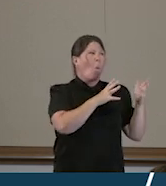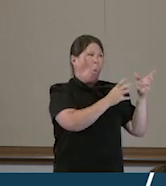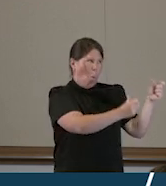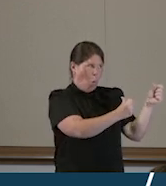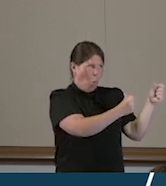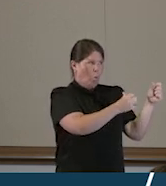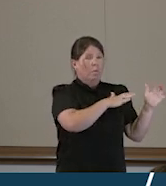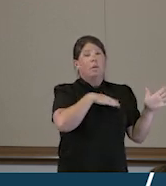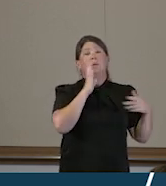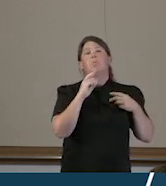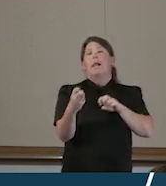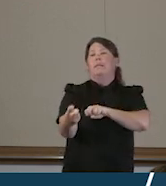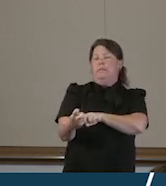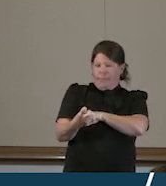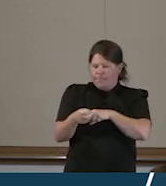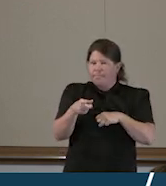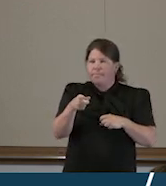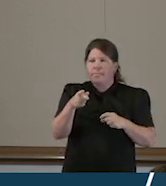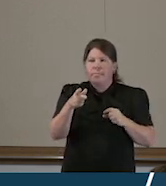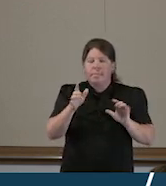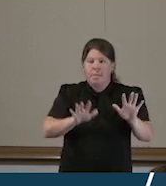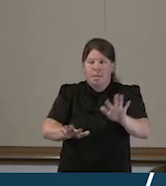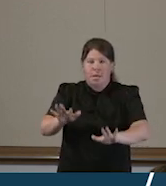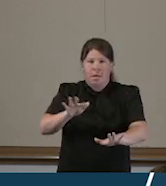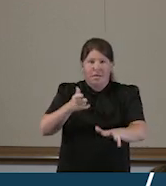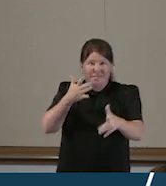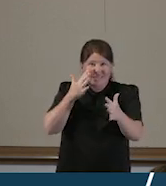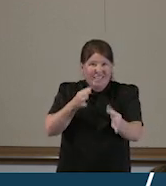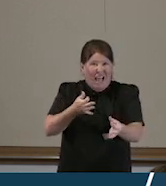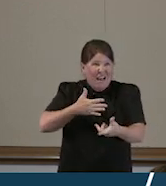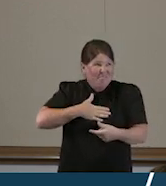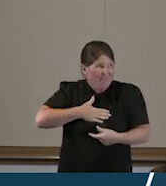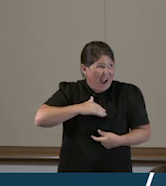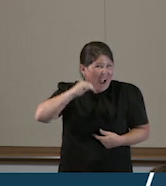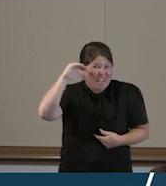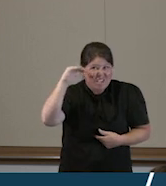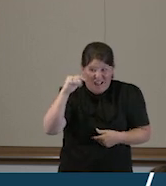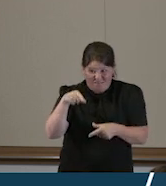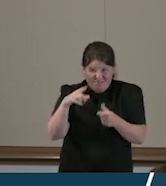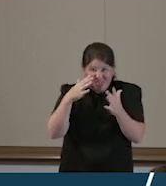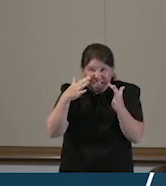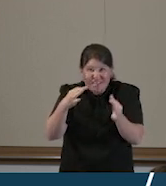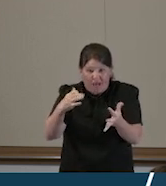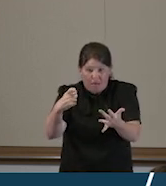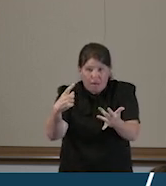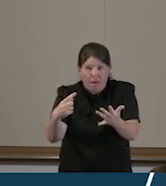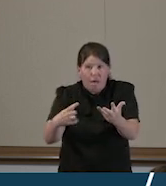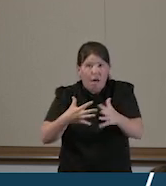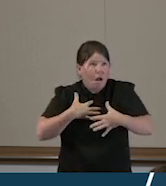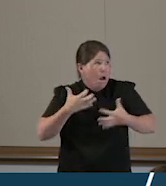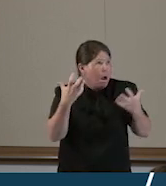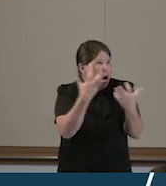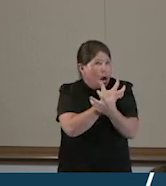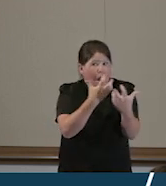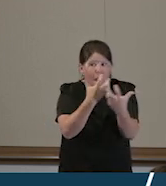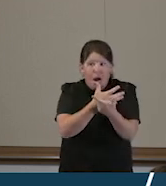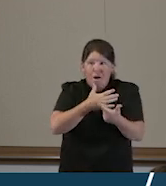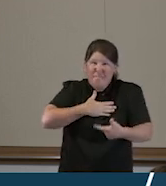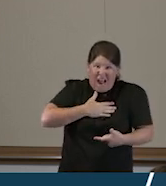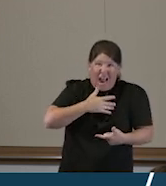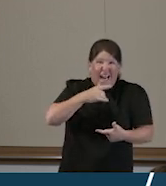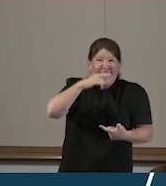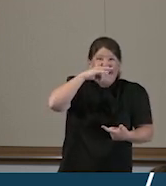they do this and they're like, whoa, I did not know that my kid had the ability to do that. And I'm like, well, they're not a kid, they're an